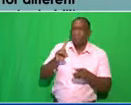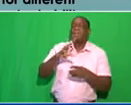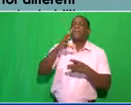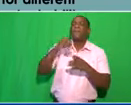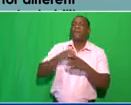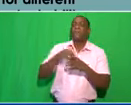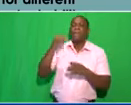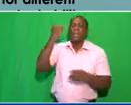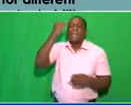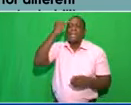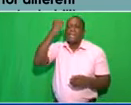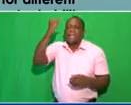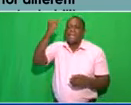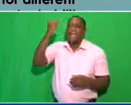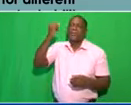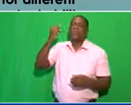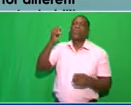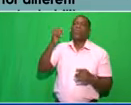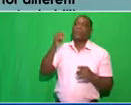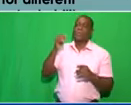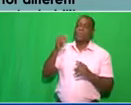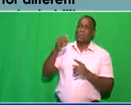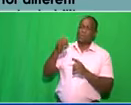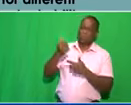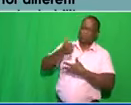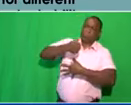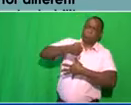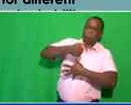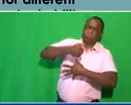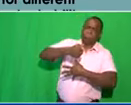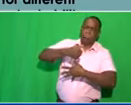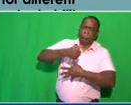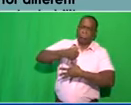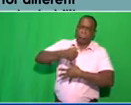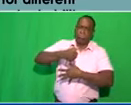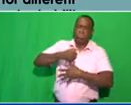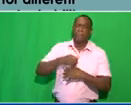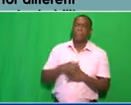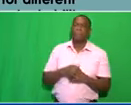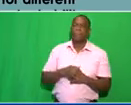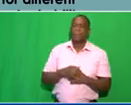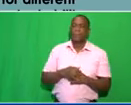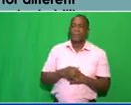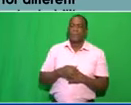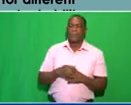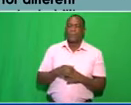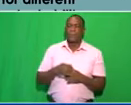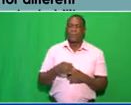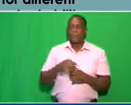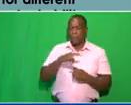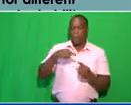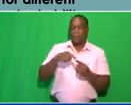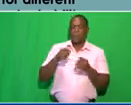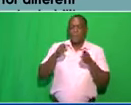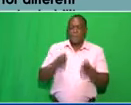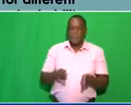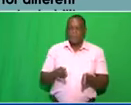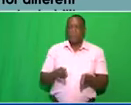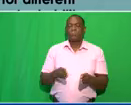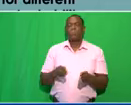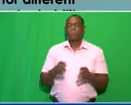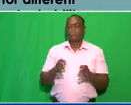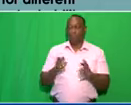It's about being academically prepared to carry out specific functions in society, and it's driven